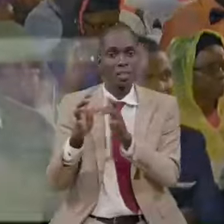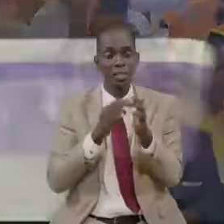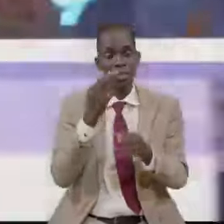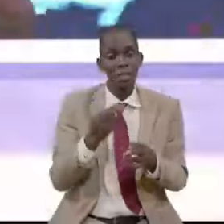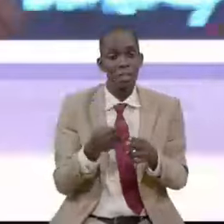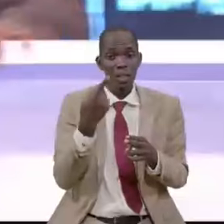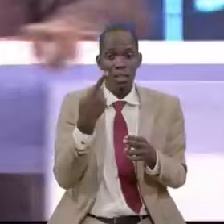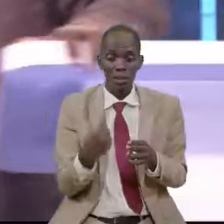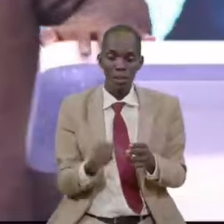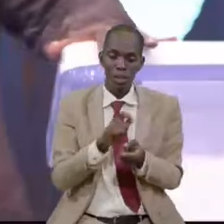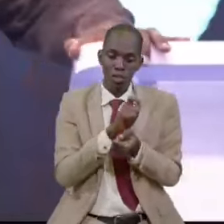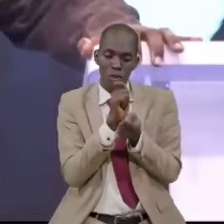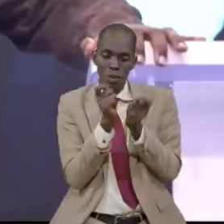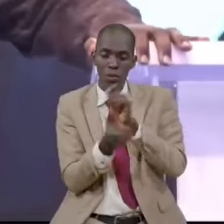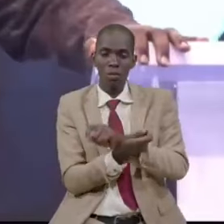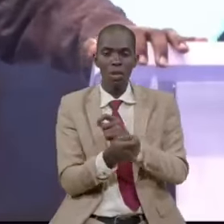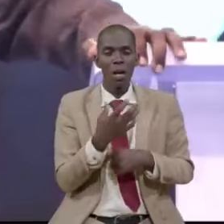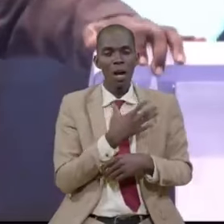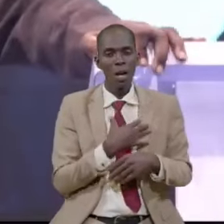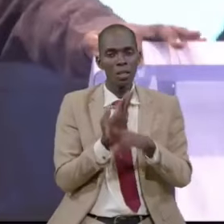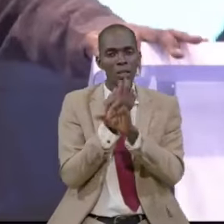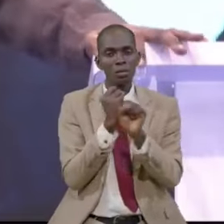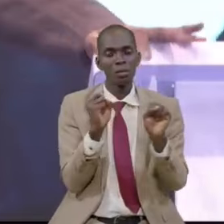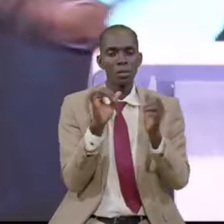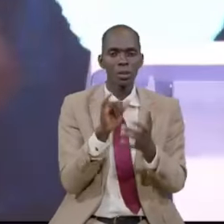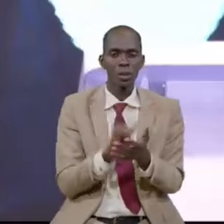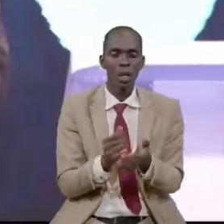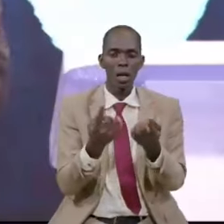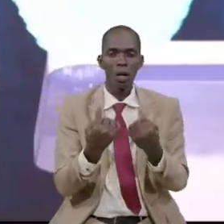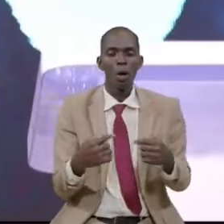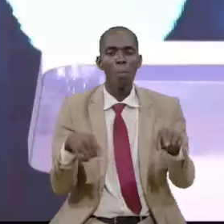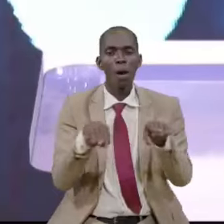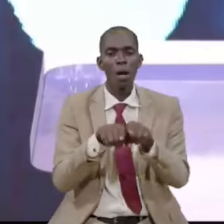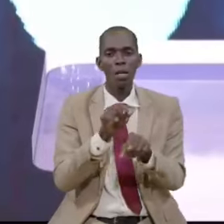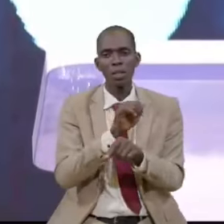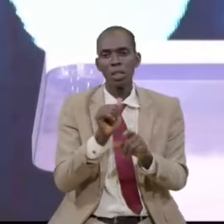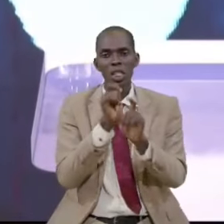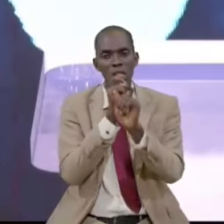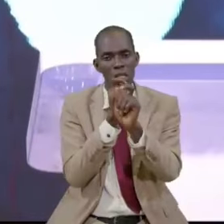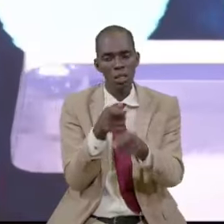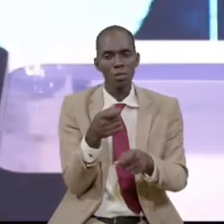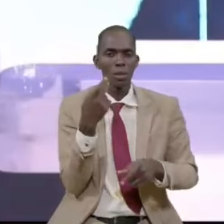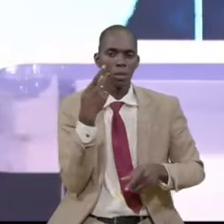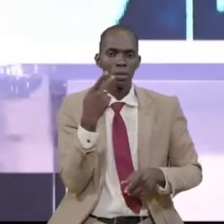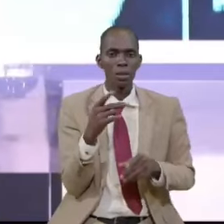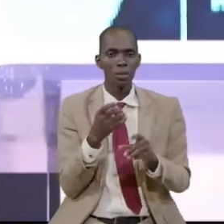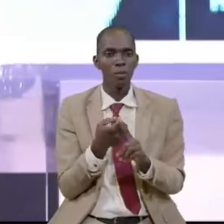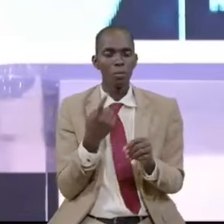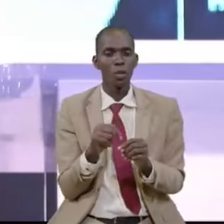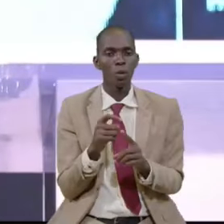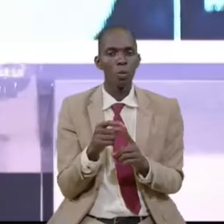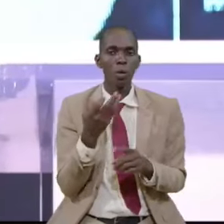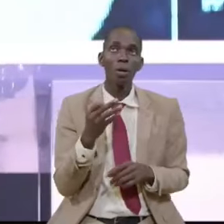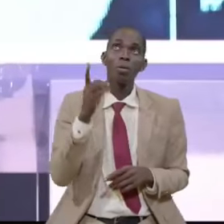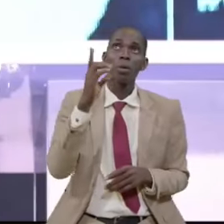that comes as a gift. We're looking at the word of God. It tells us